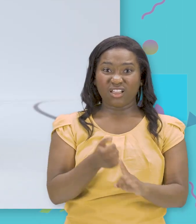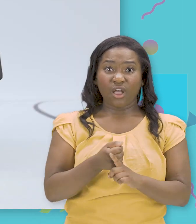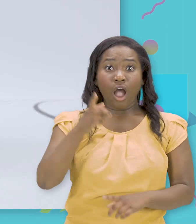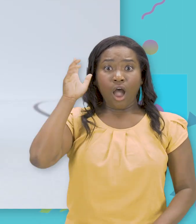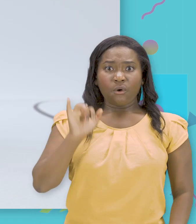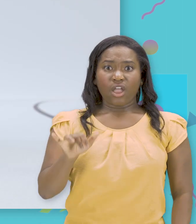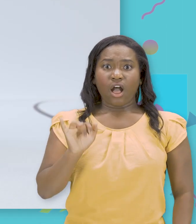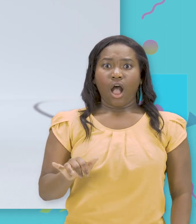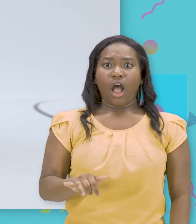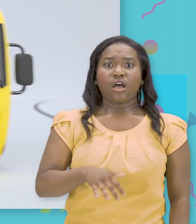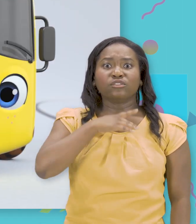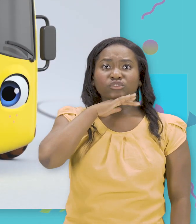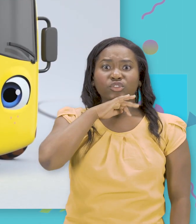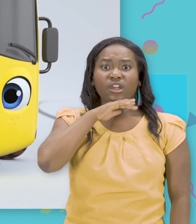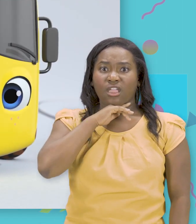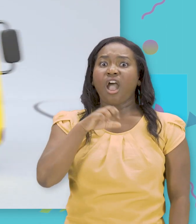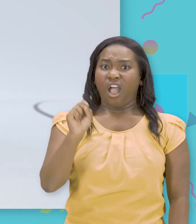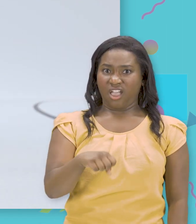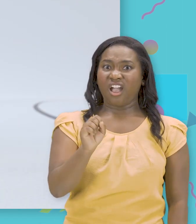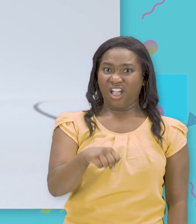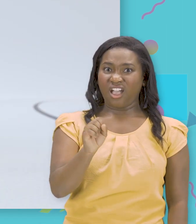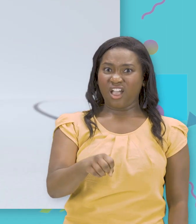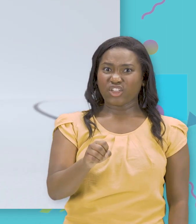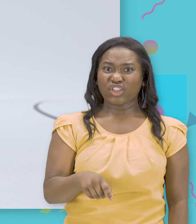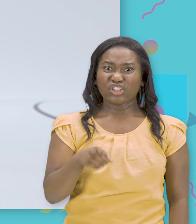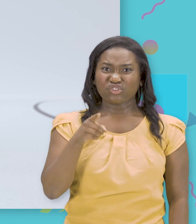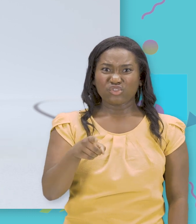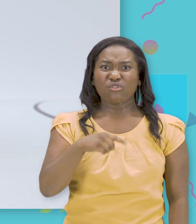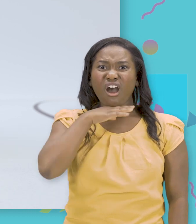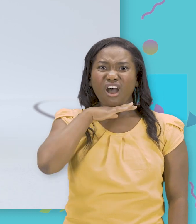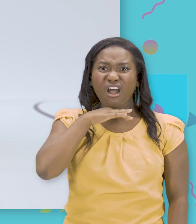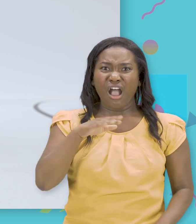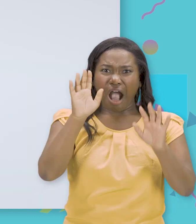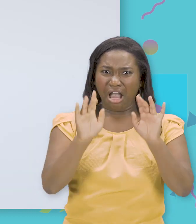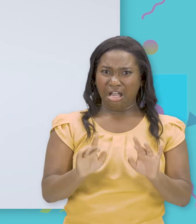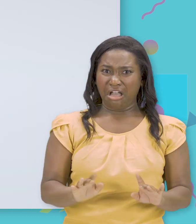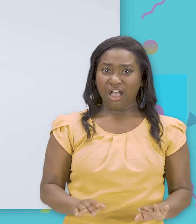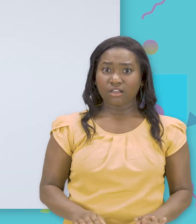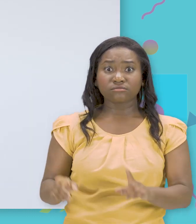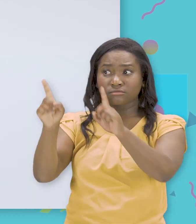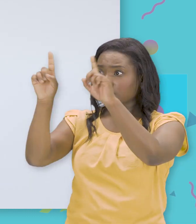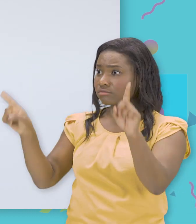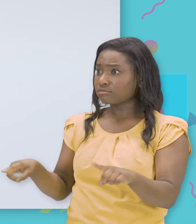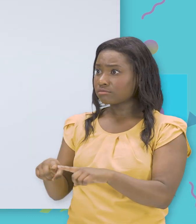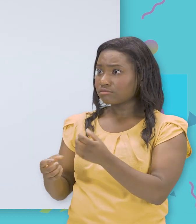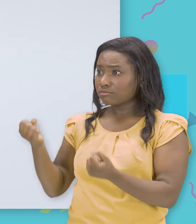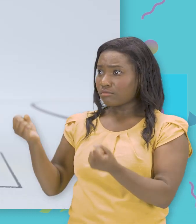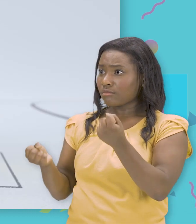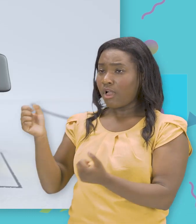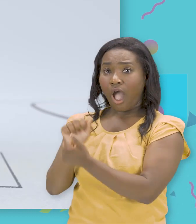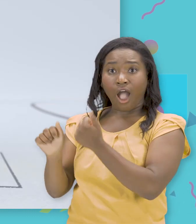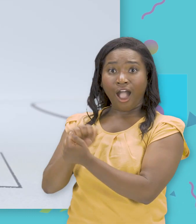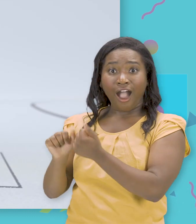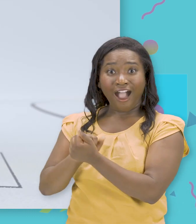has finally realized just how messy he looks. That's right, Buster. You're covered in mud. Is that a sign for a